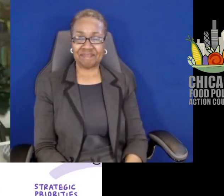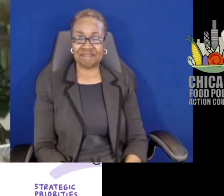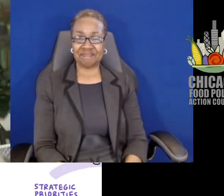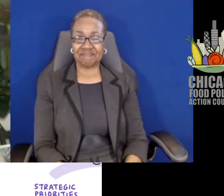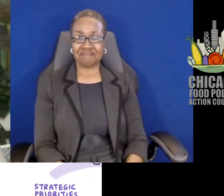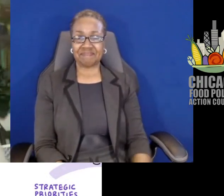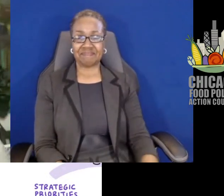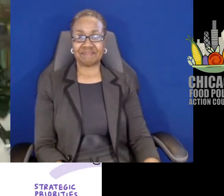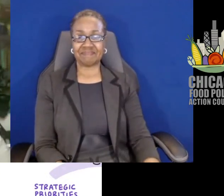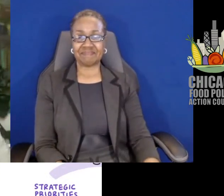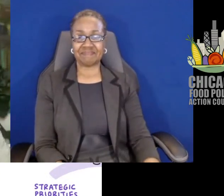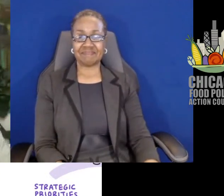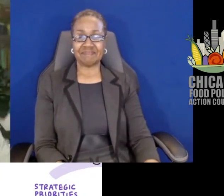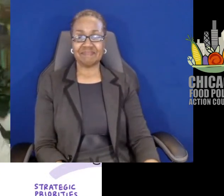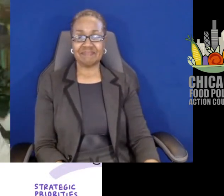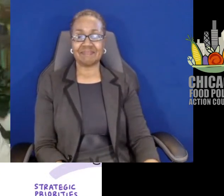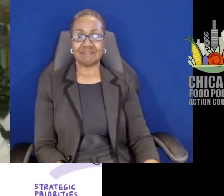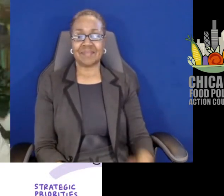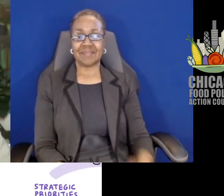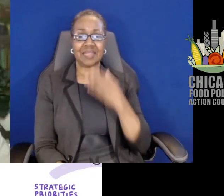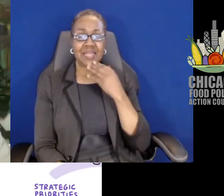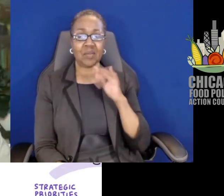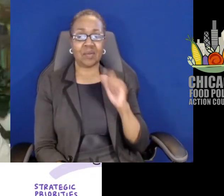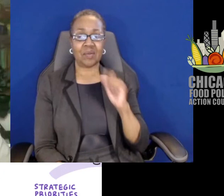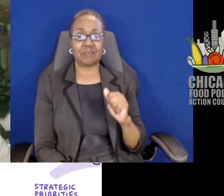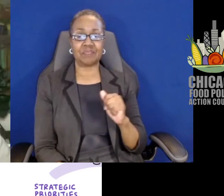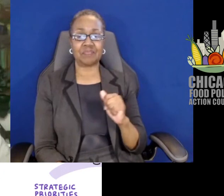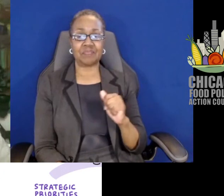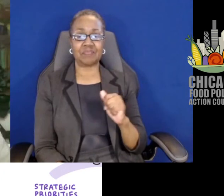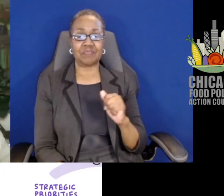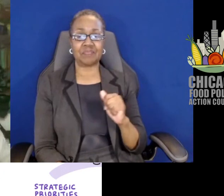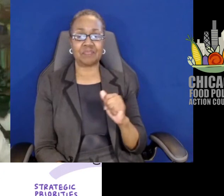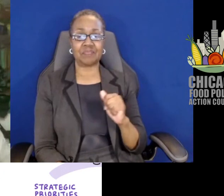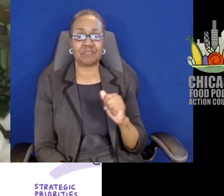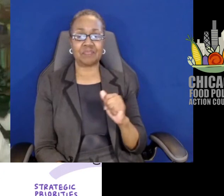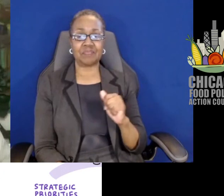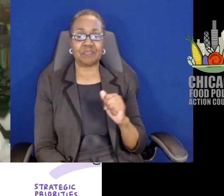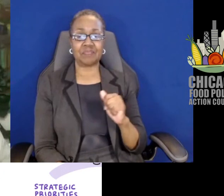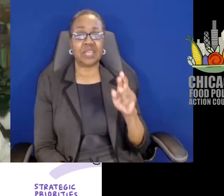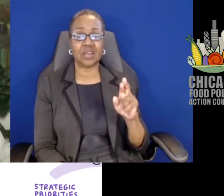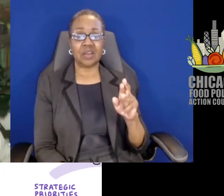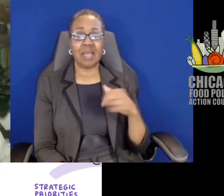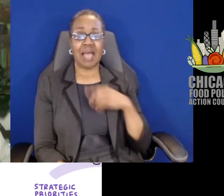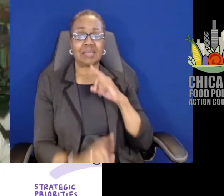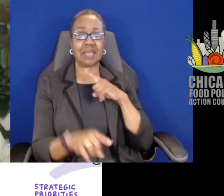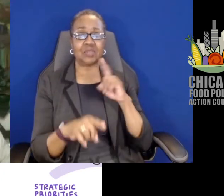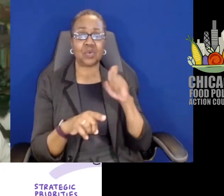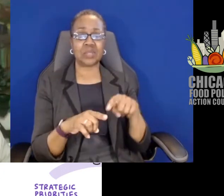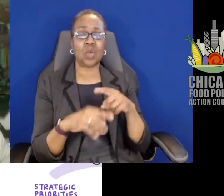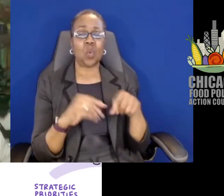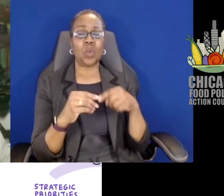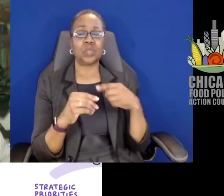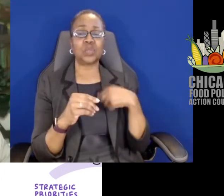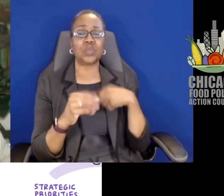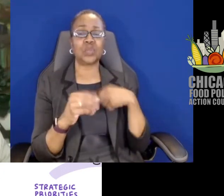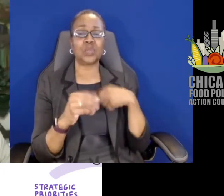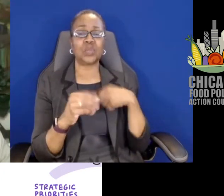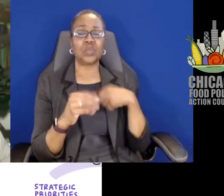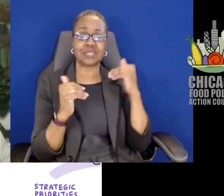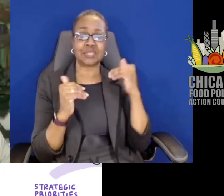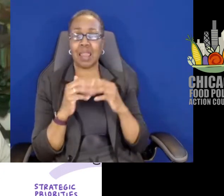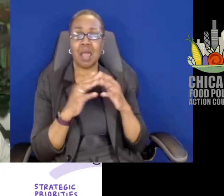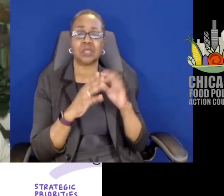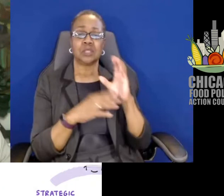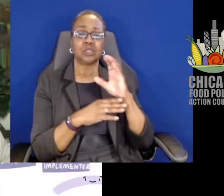Thank you, Erica. Javier, I can answer your question about when we anticipating launching the Chicago Good Food